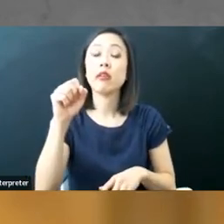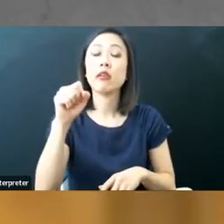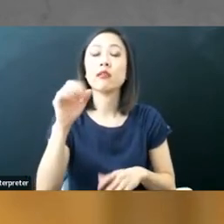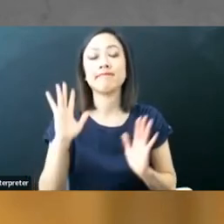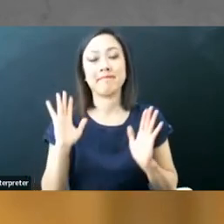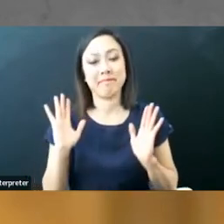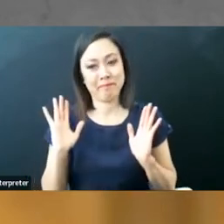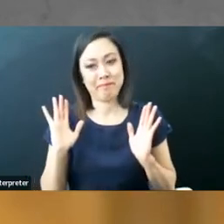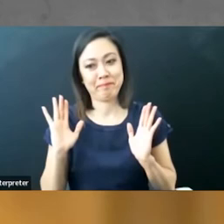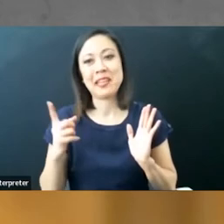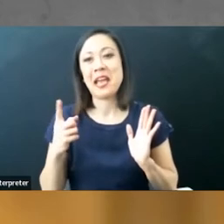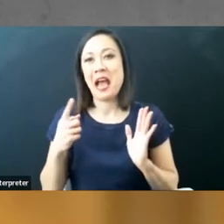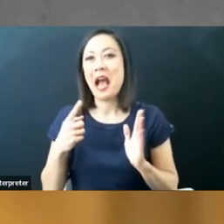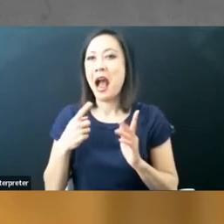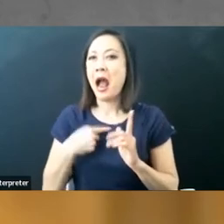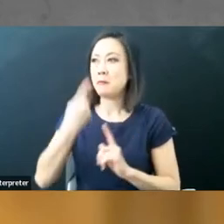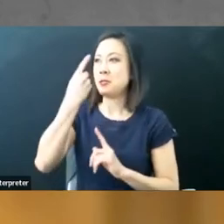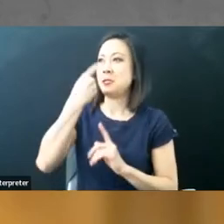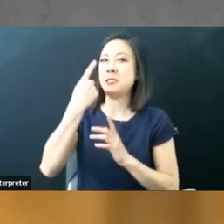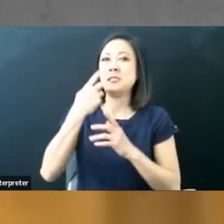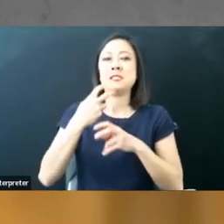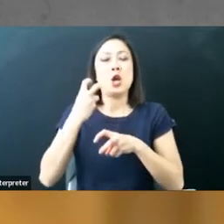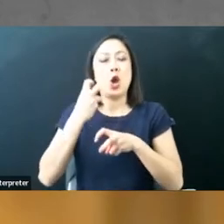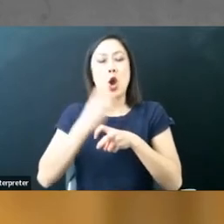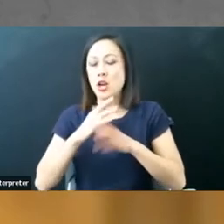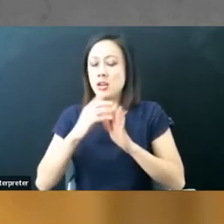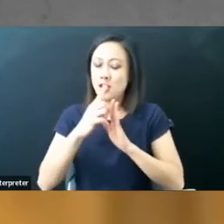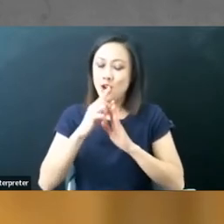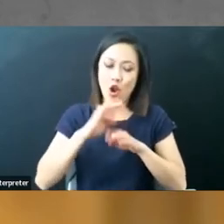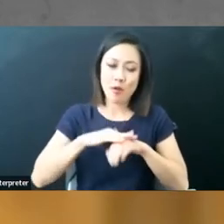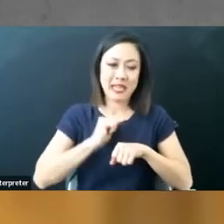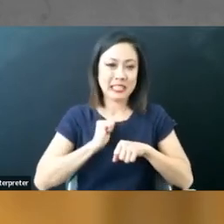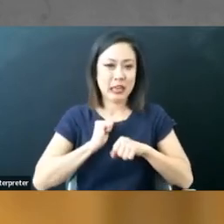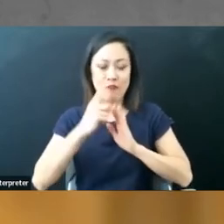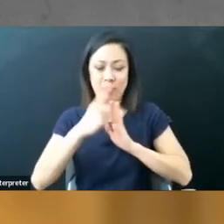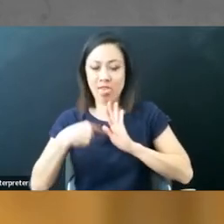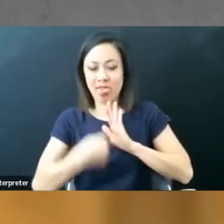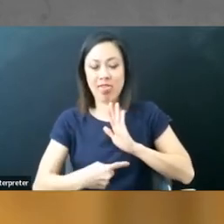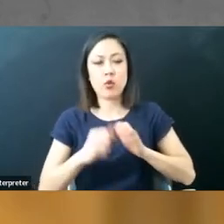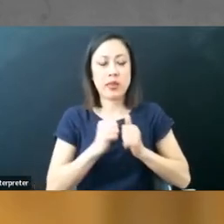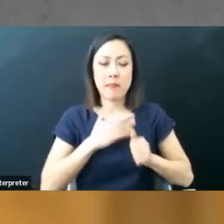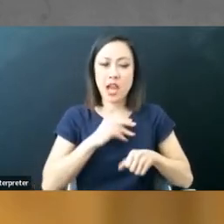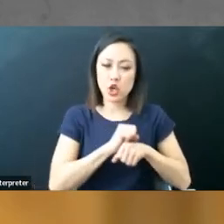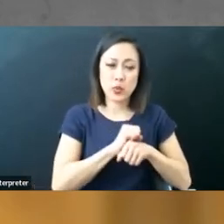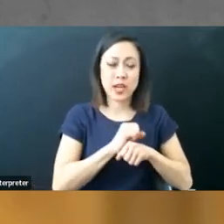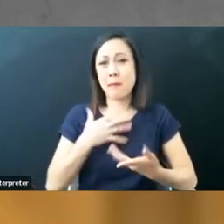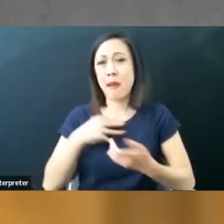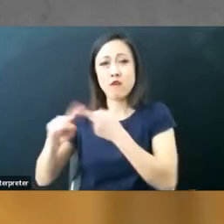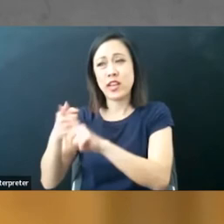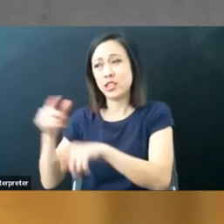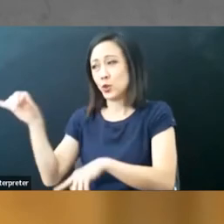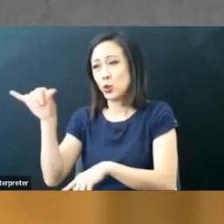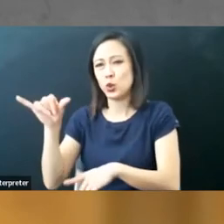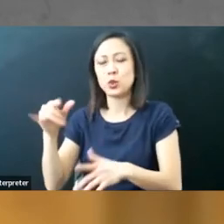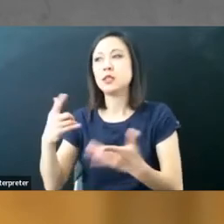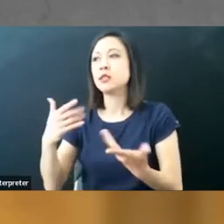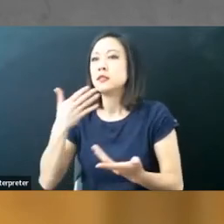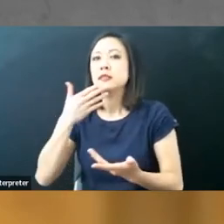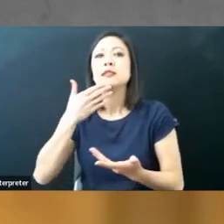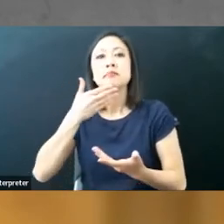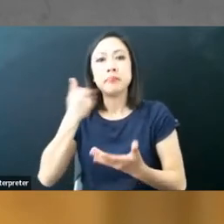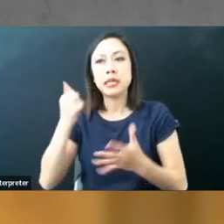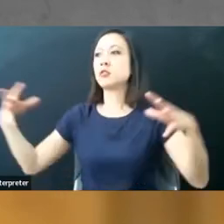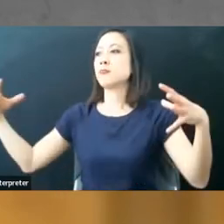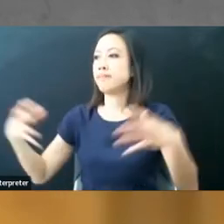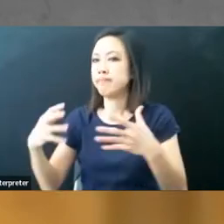I've been hard on myself in my career. My friends, women friends, have said the same thing. I see it all the time. Let's have the conversation. I think